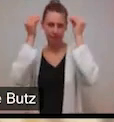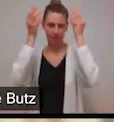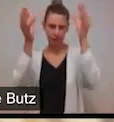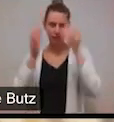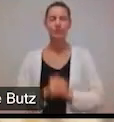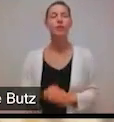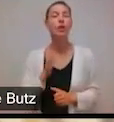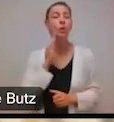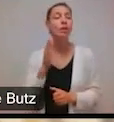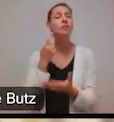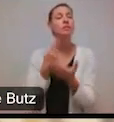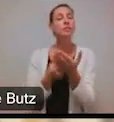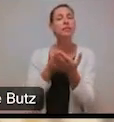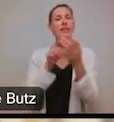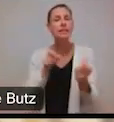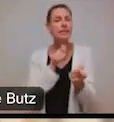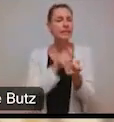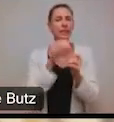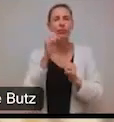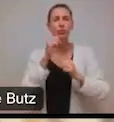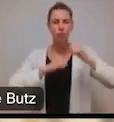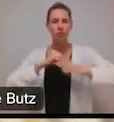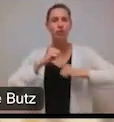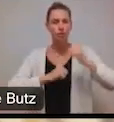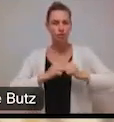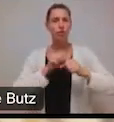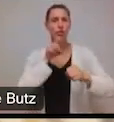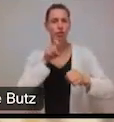about the exact structure that professional emails should have.